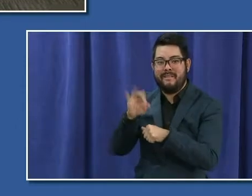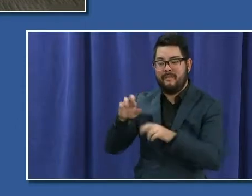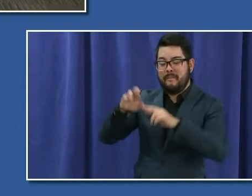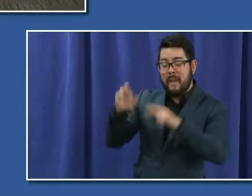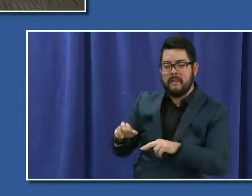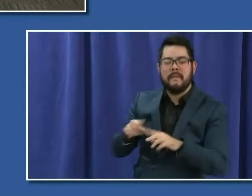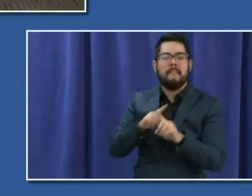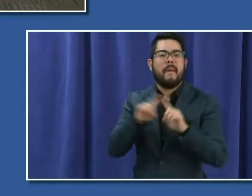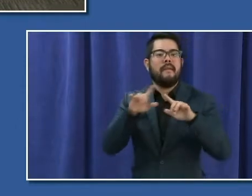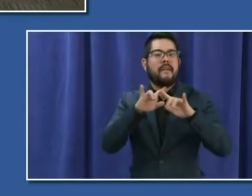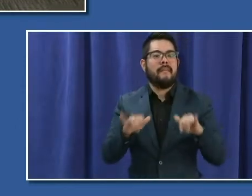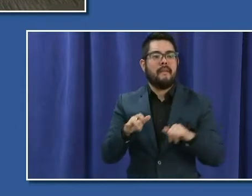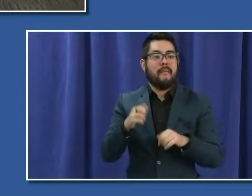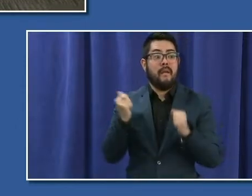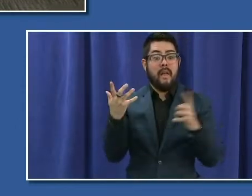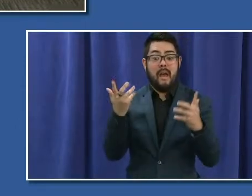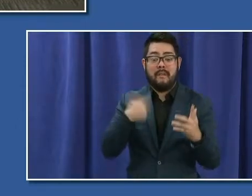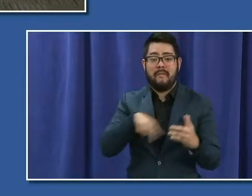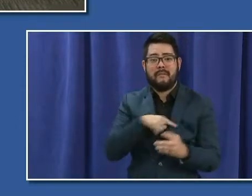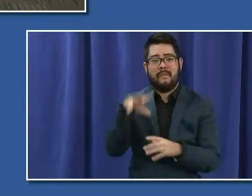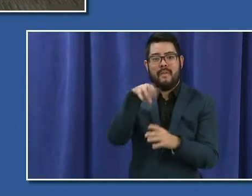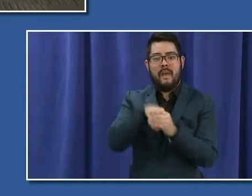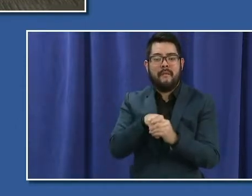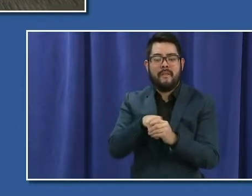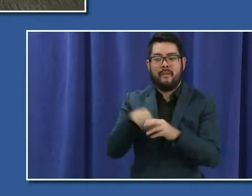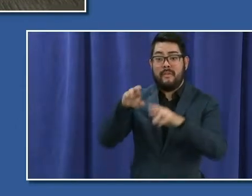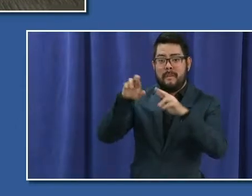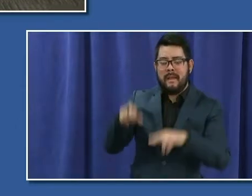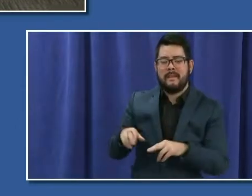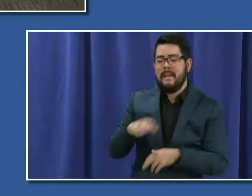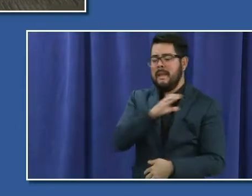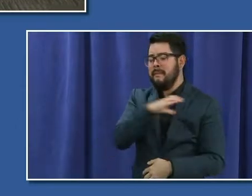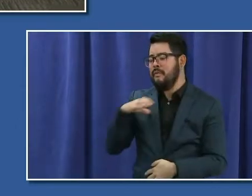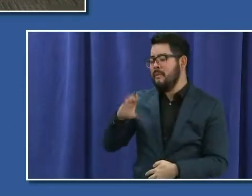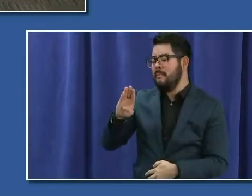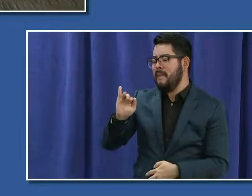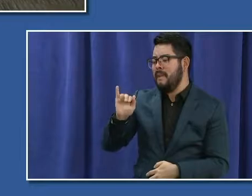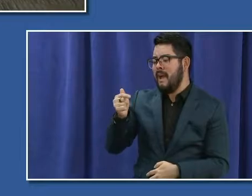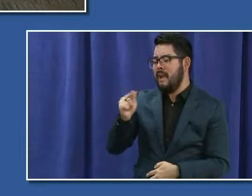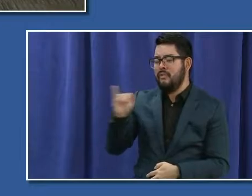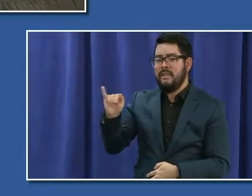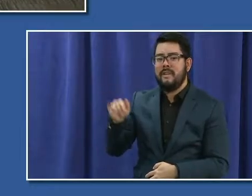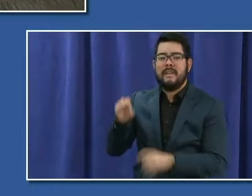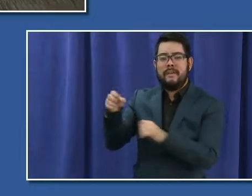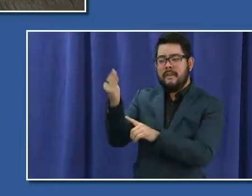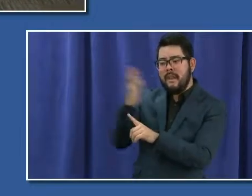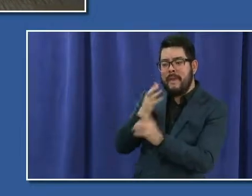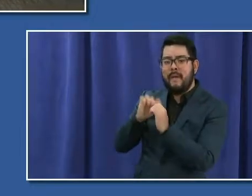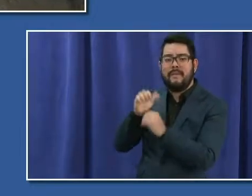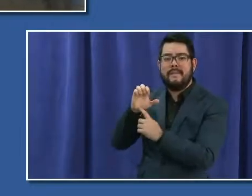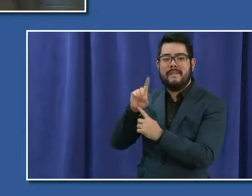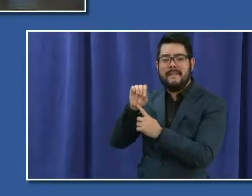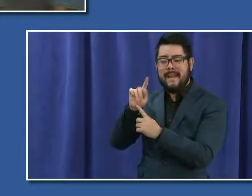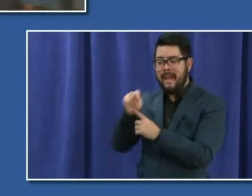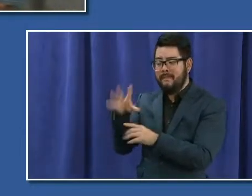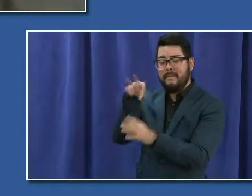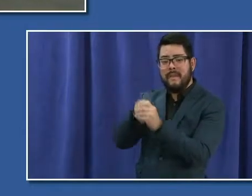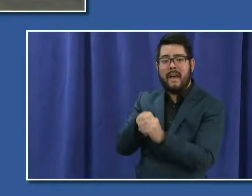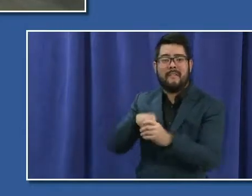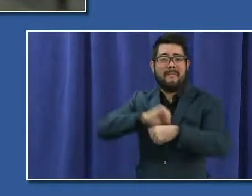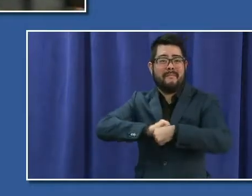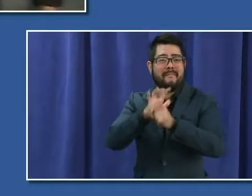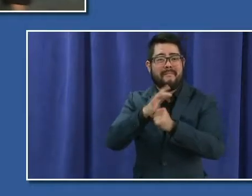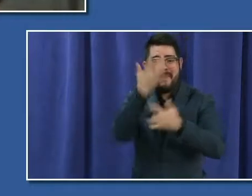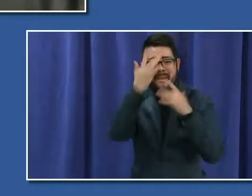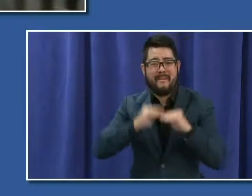a lot on our response as well. Commissioner Biagi, can you tell us about how CDOT has worked on pandemic response? Sure, I'd be happy to.